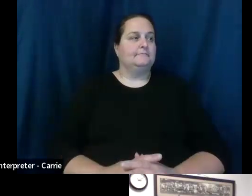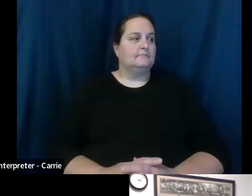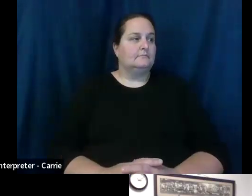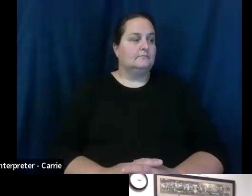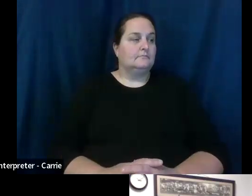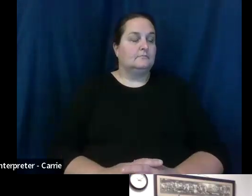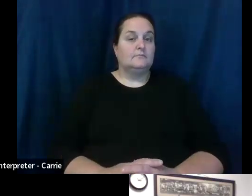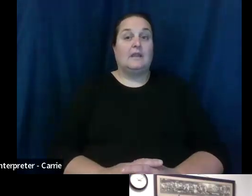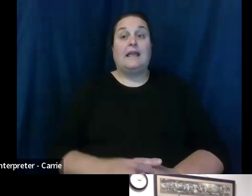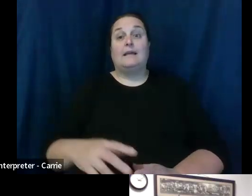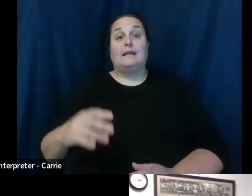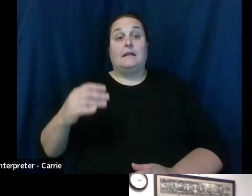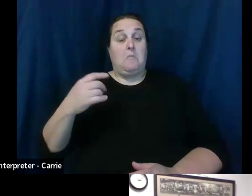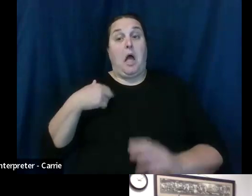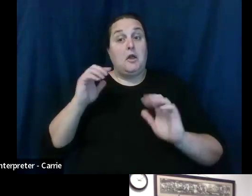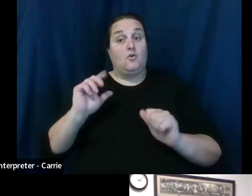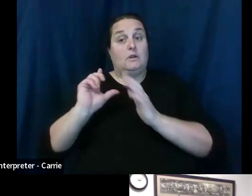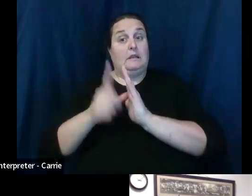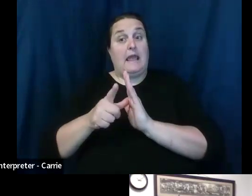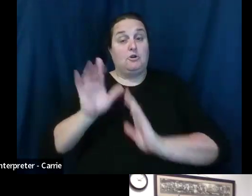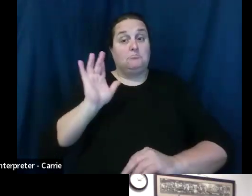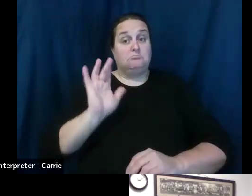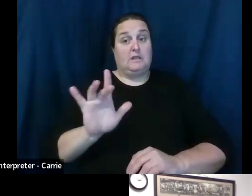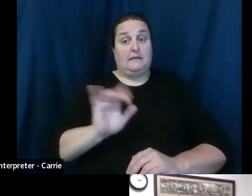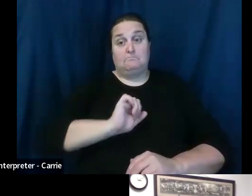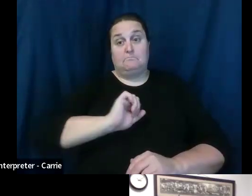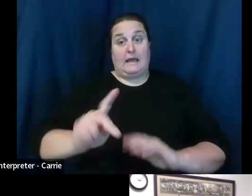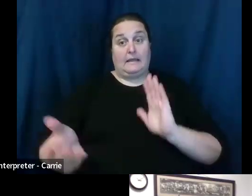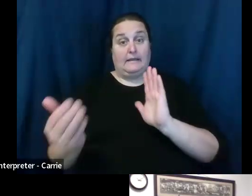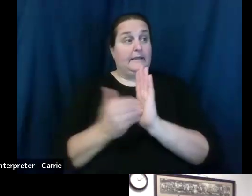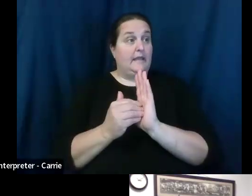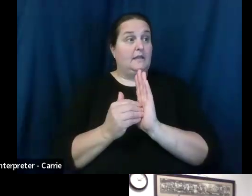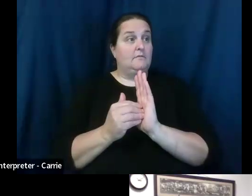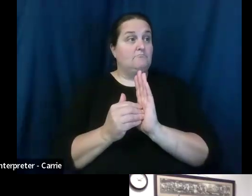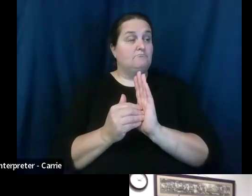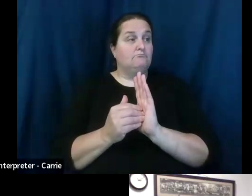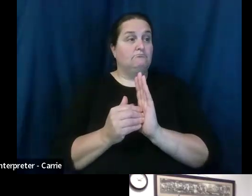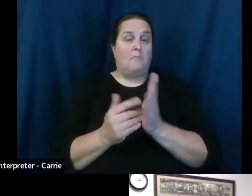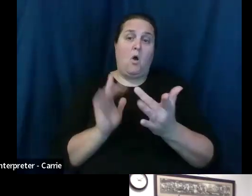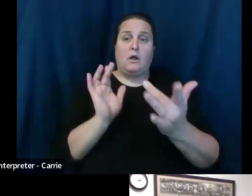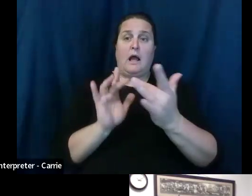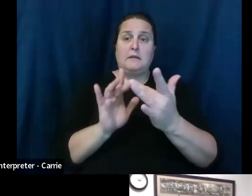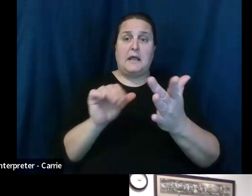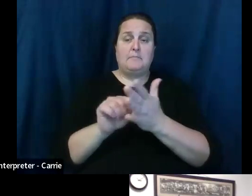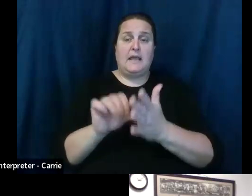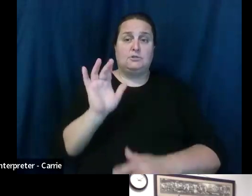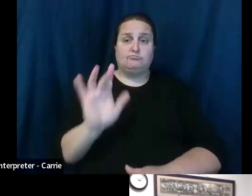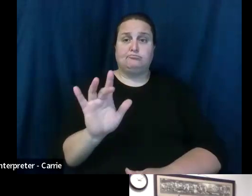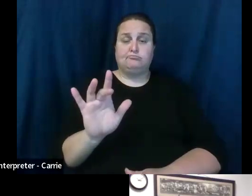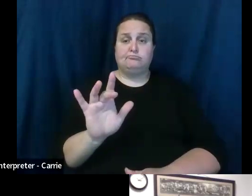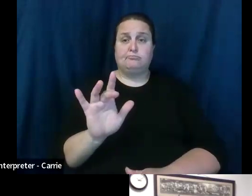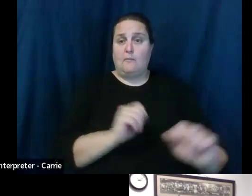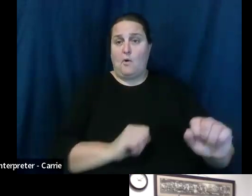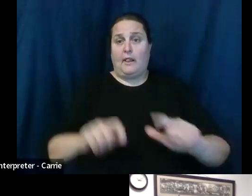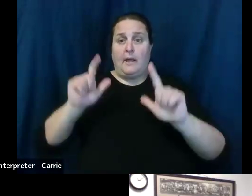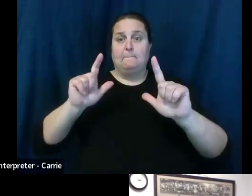if I wanted to come back later, I could just jump right to the contacts page, personal support emergency network